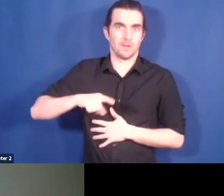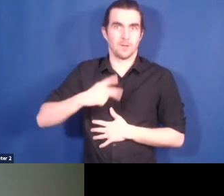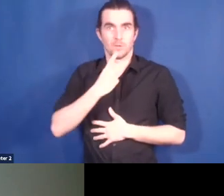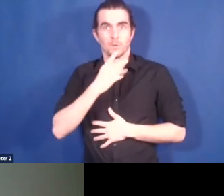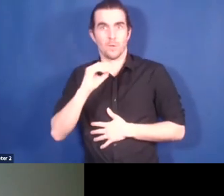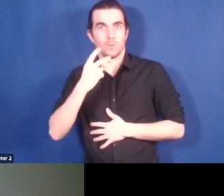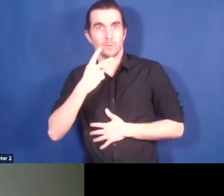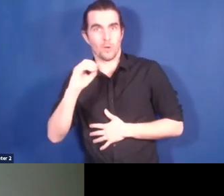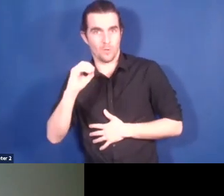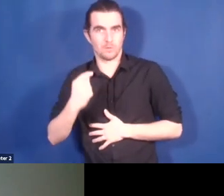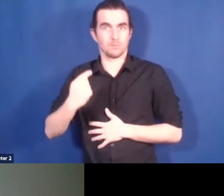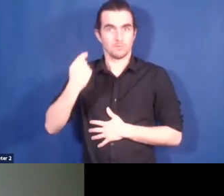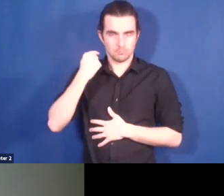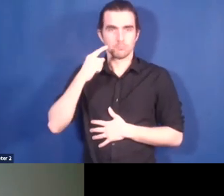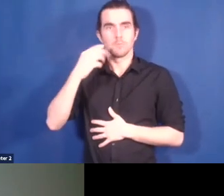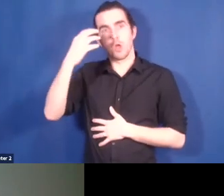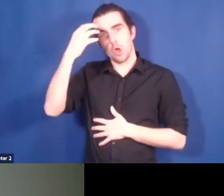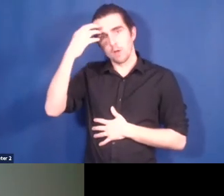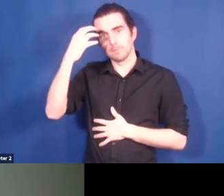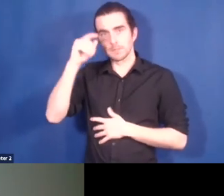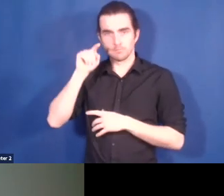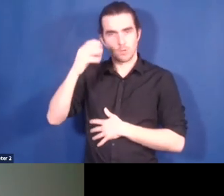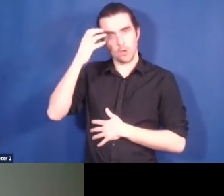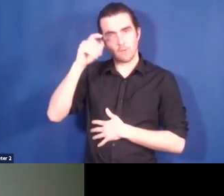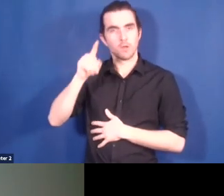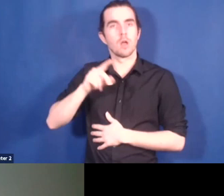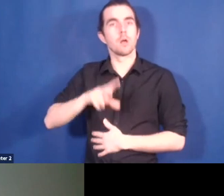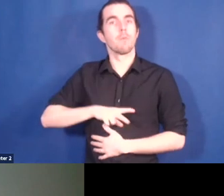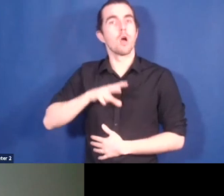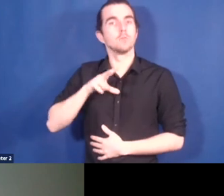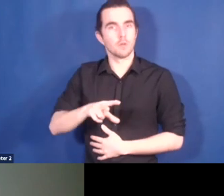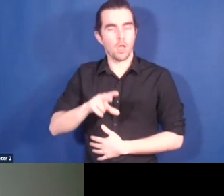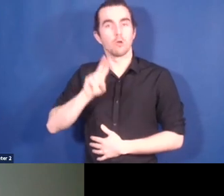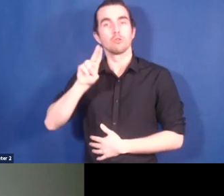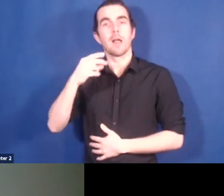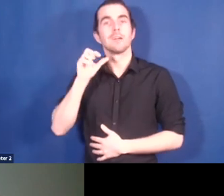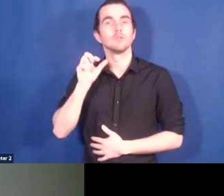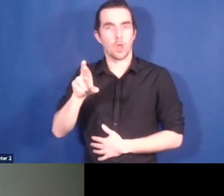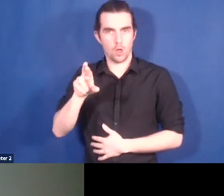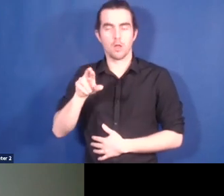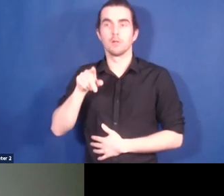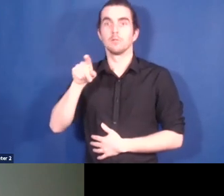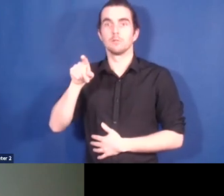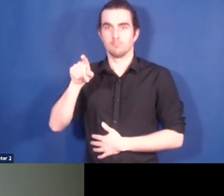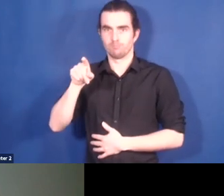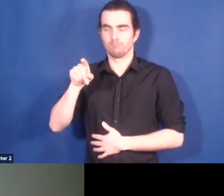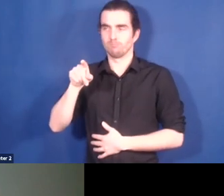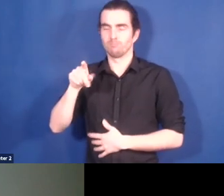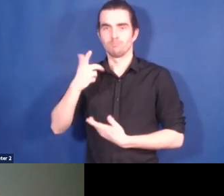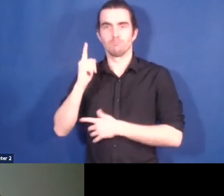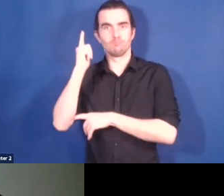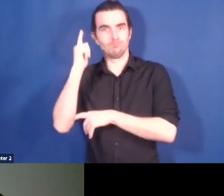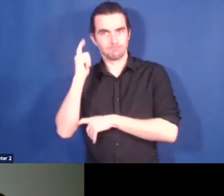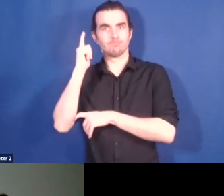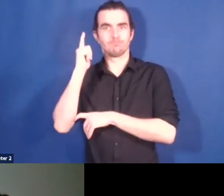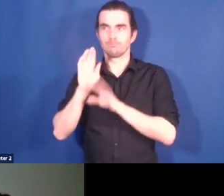Complementary Pathways Initiative. That is even more of a mouthful than GAIN. So it also goes by an acronym. It is known as